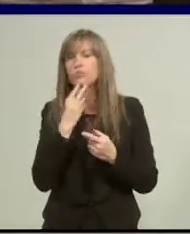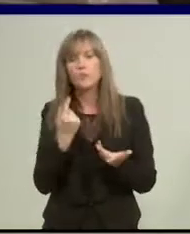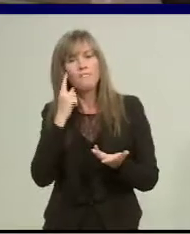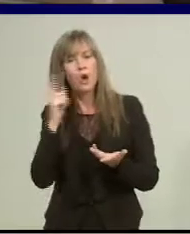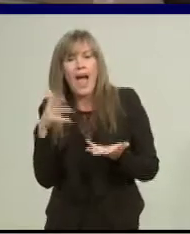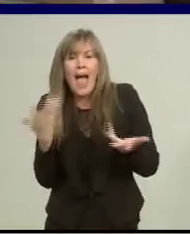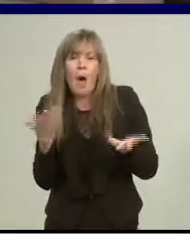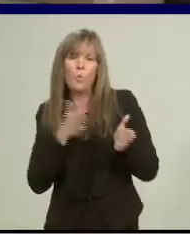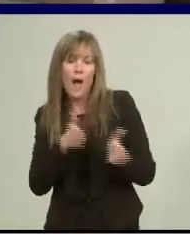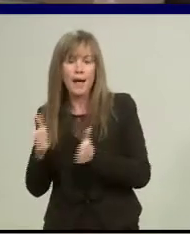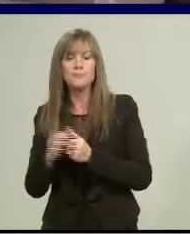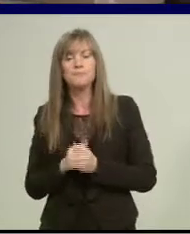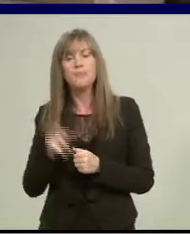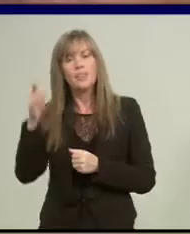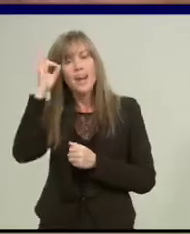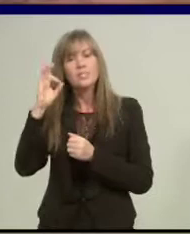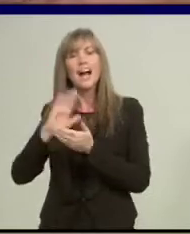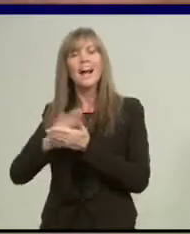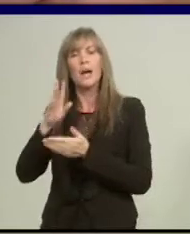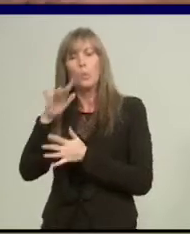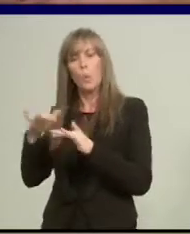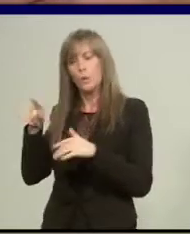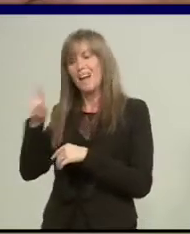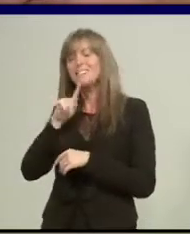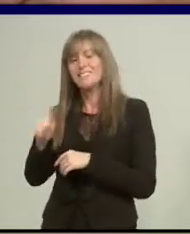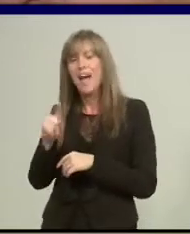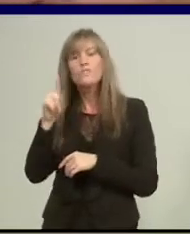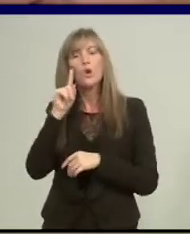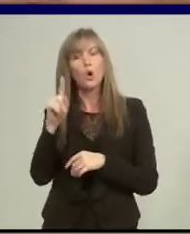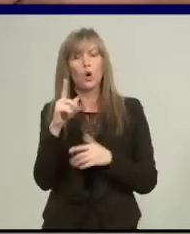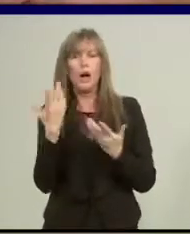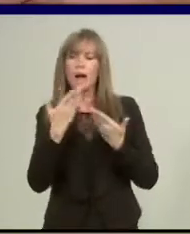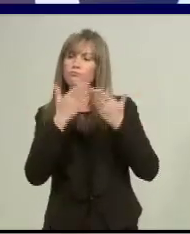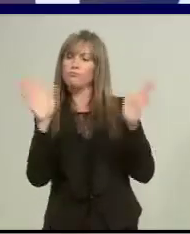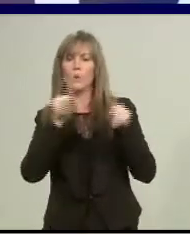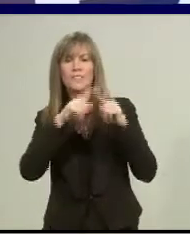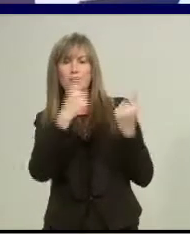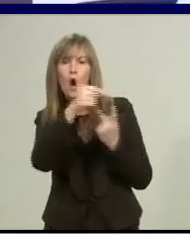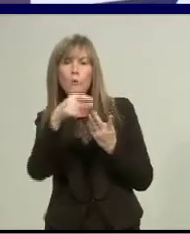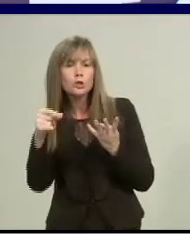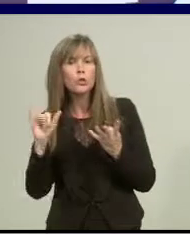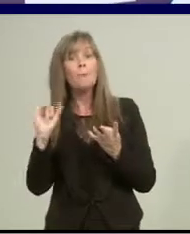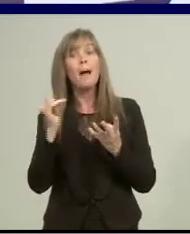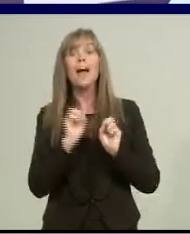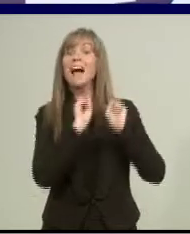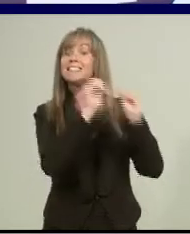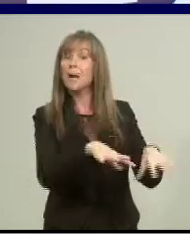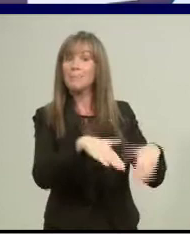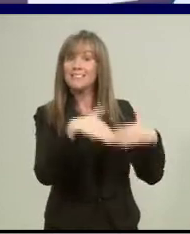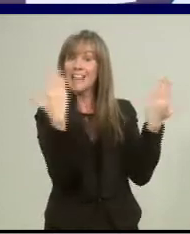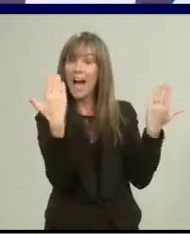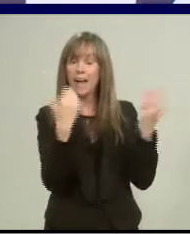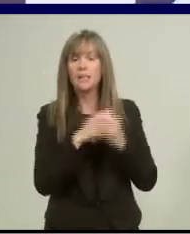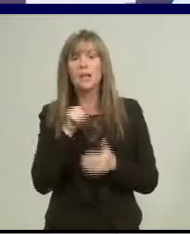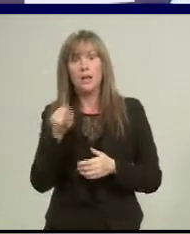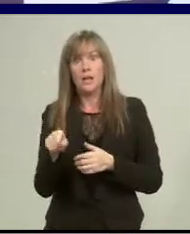Clearwater says all options should be on the table. He'd even like to look at a community dumping day. For the Salvation Army, the increase in dumping costs